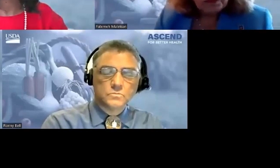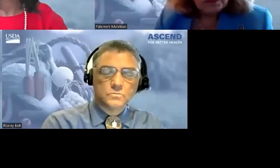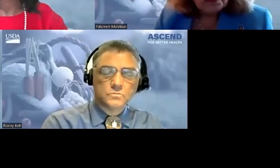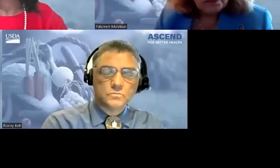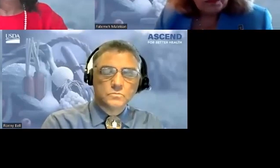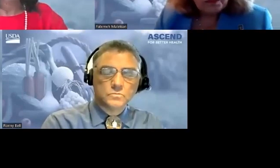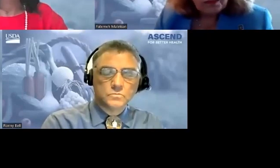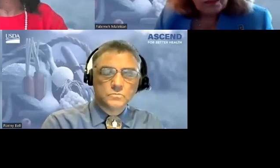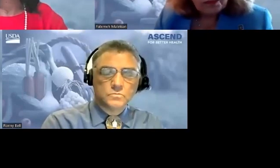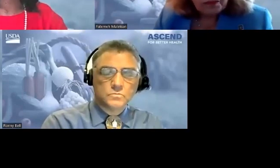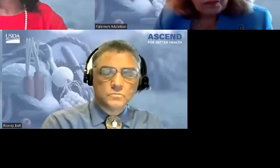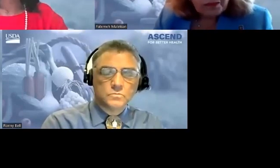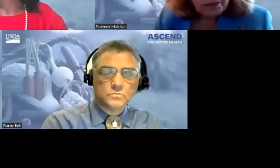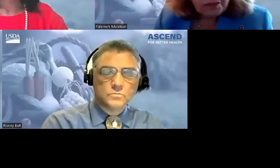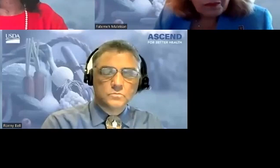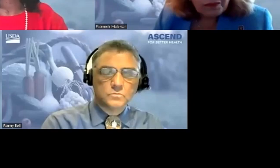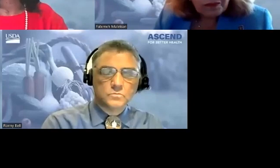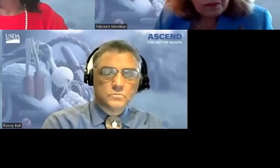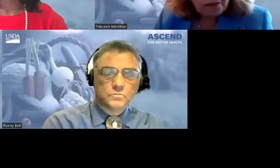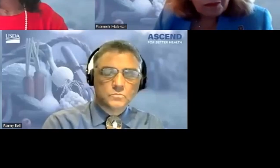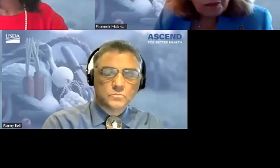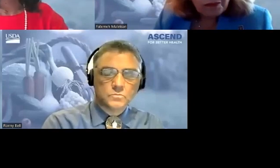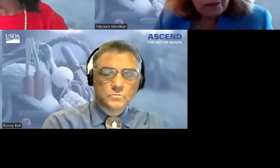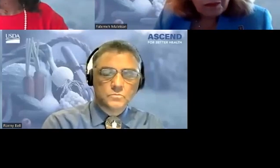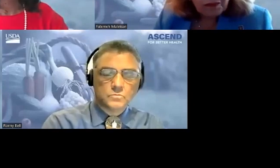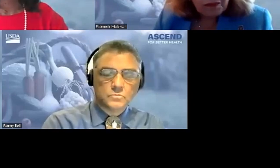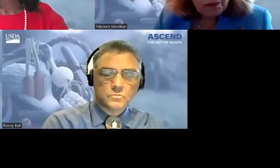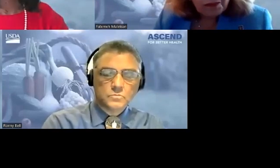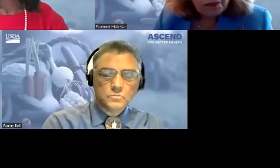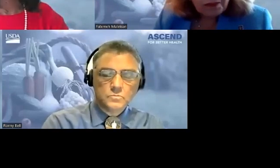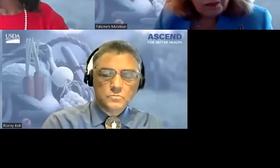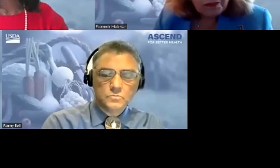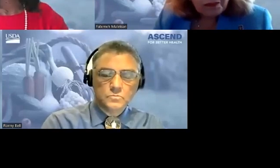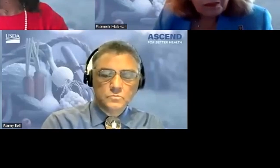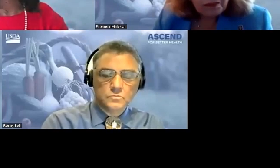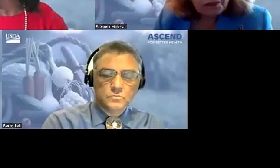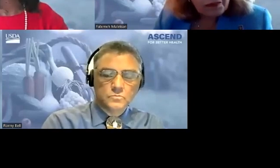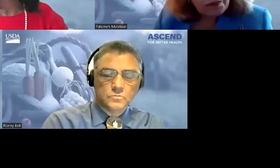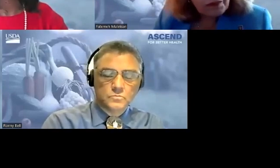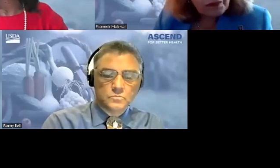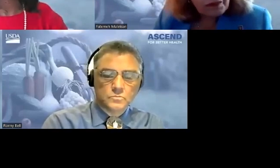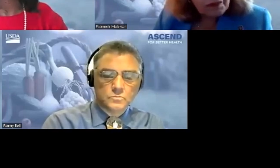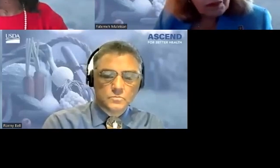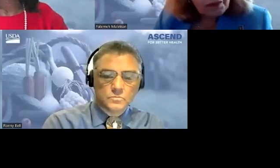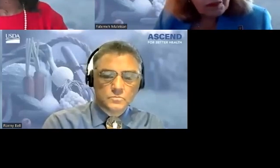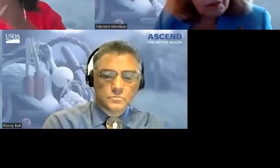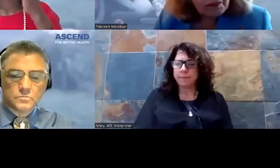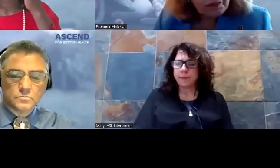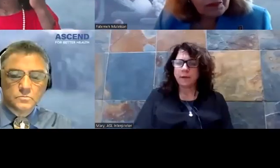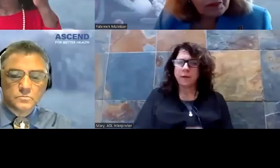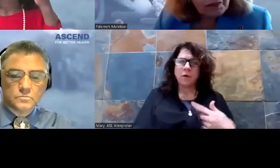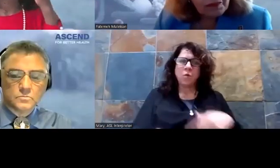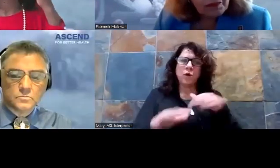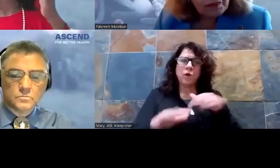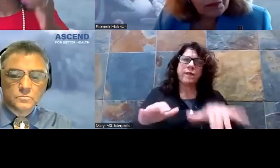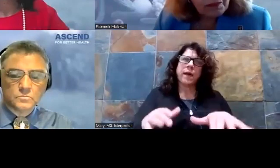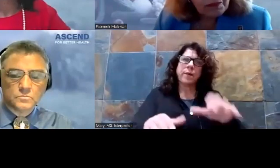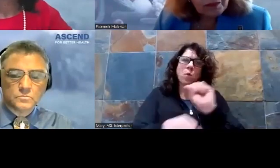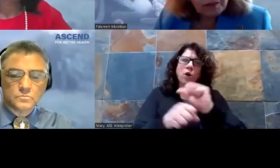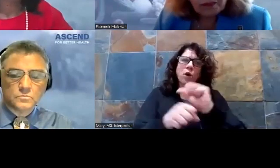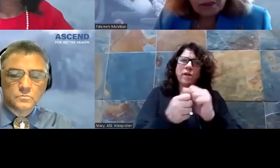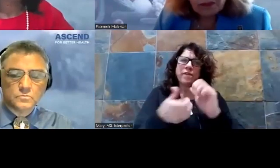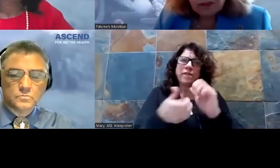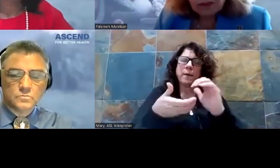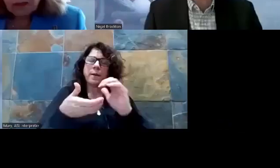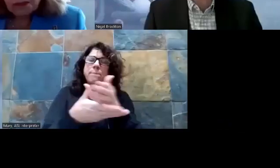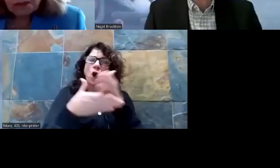the broadest audience we can. But we do that by working with partners.